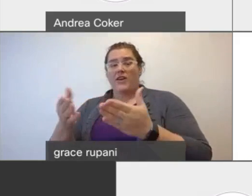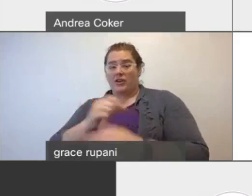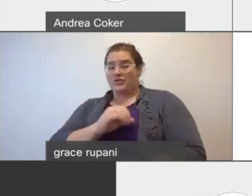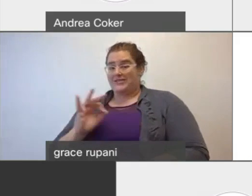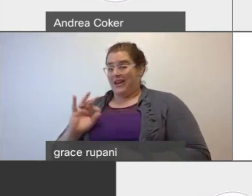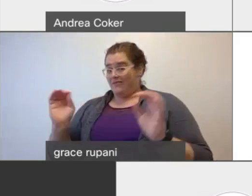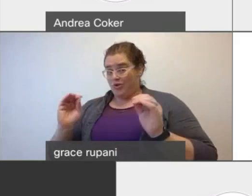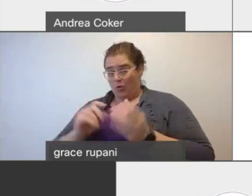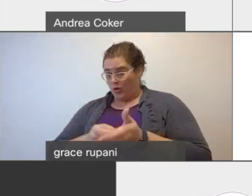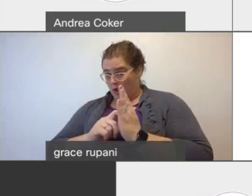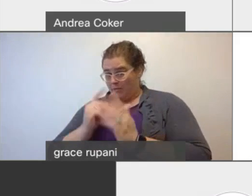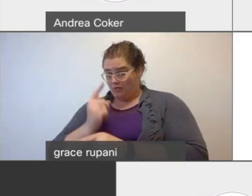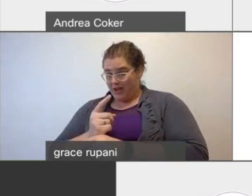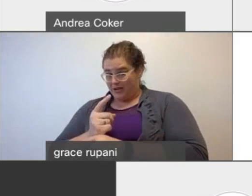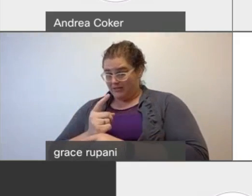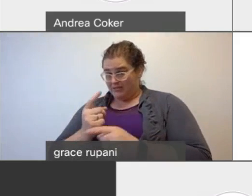correct?